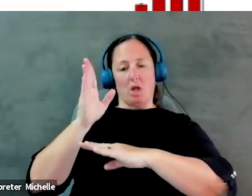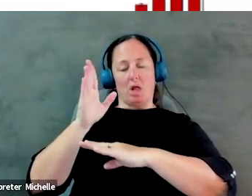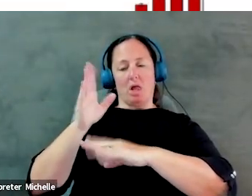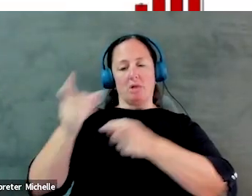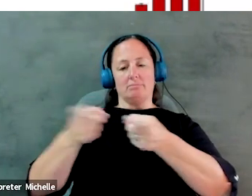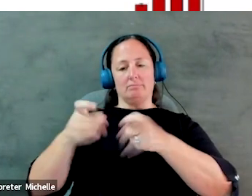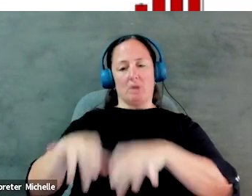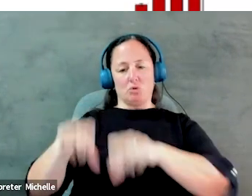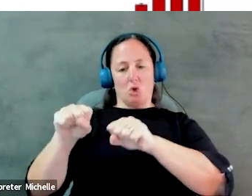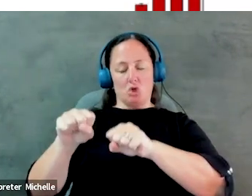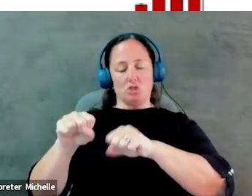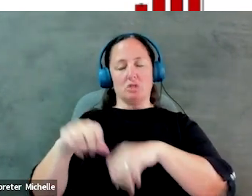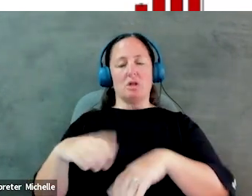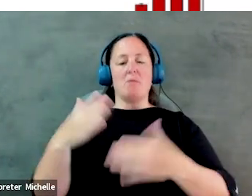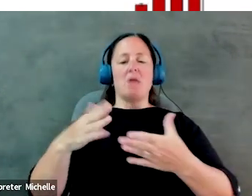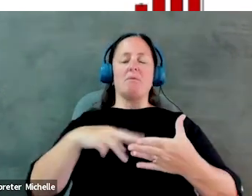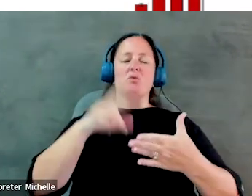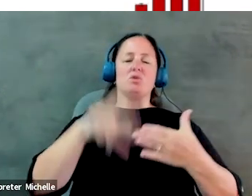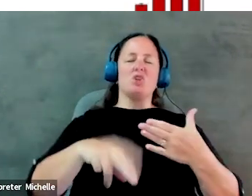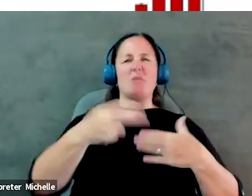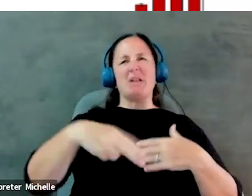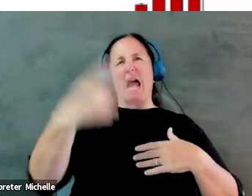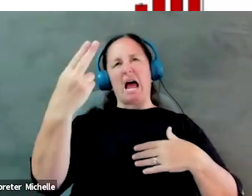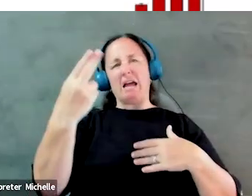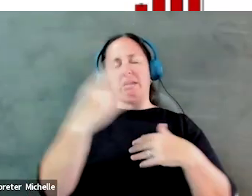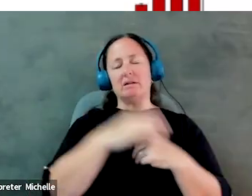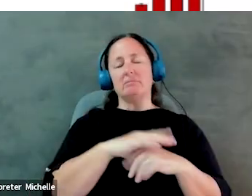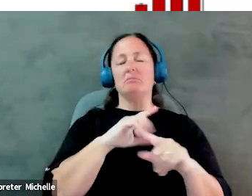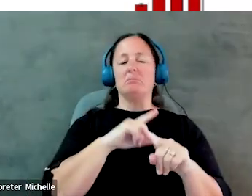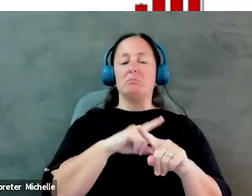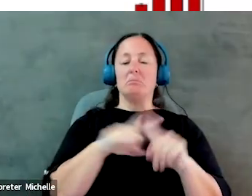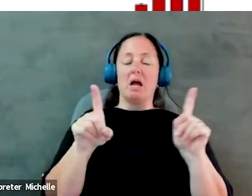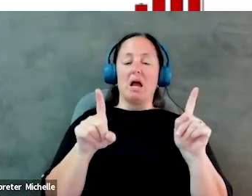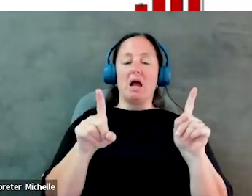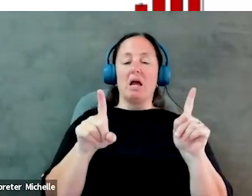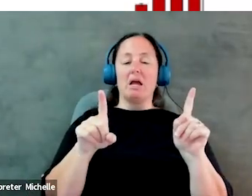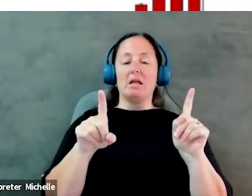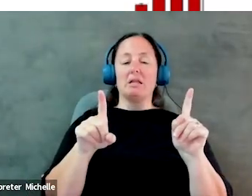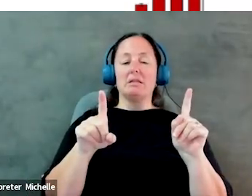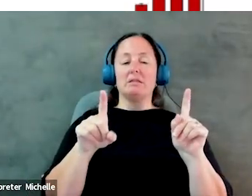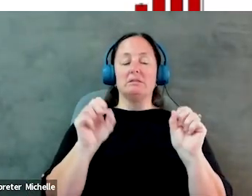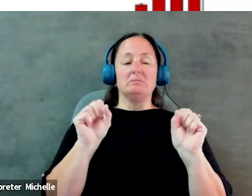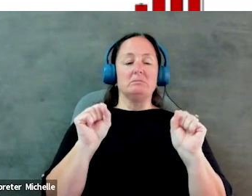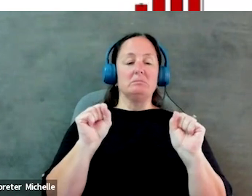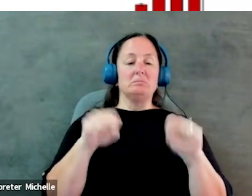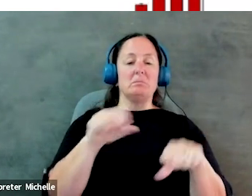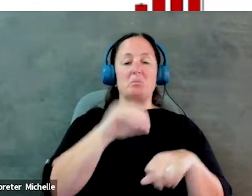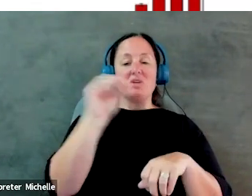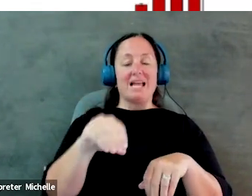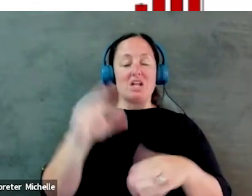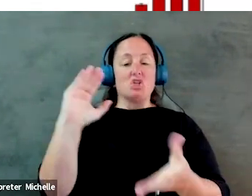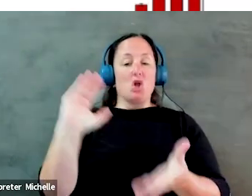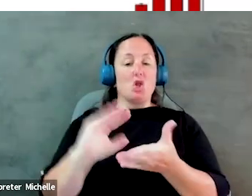the absorption. Perhaps our results were a bit high, but the probabilities